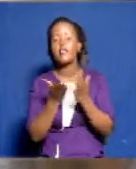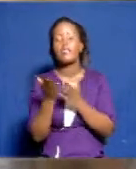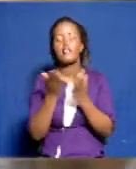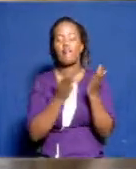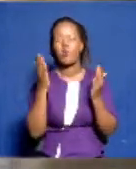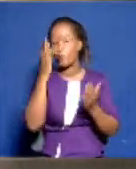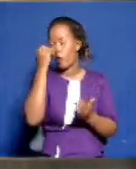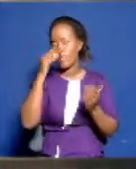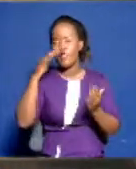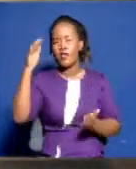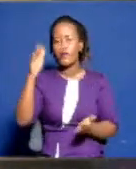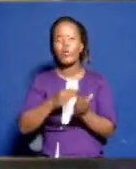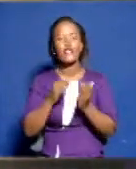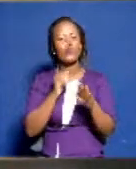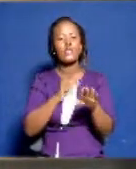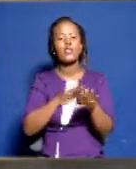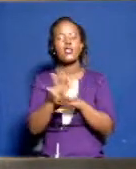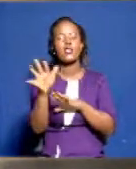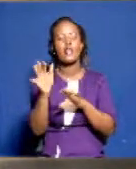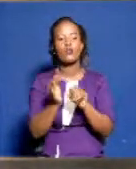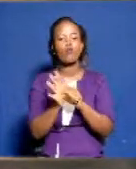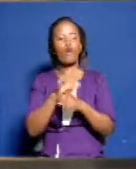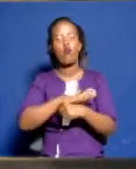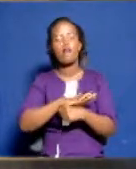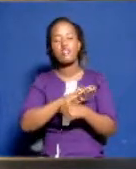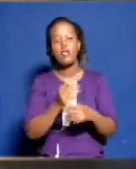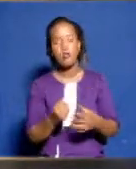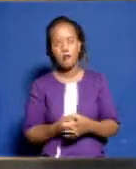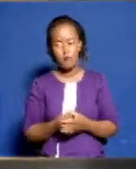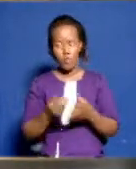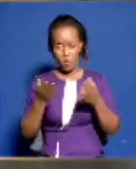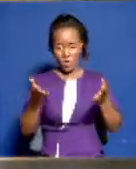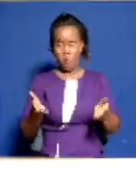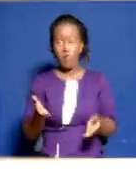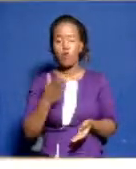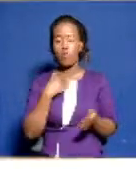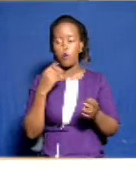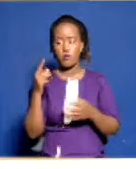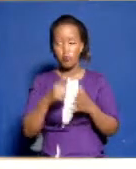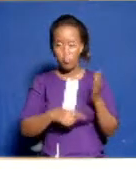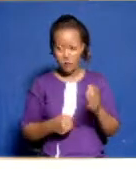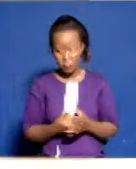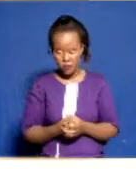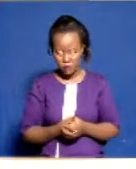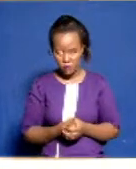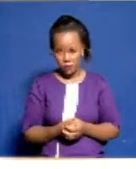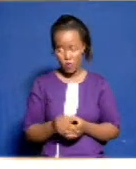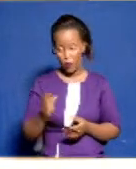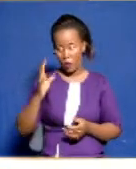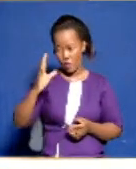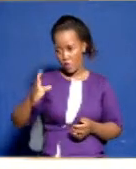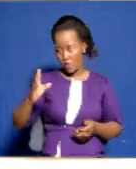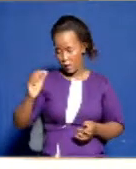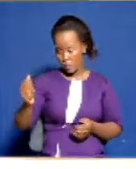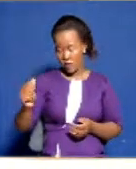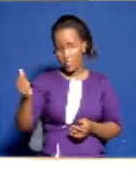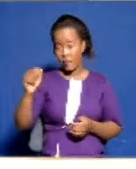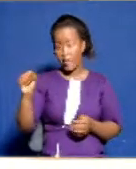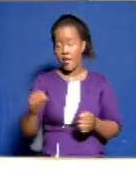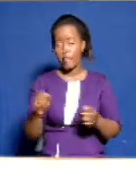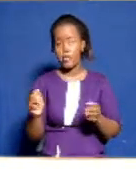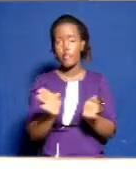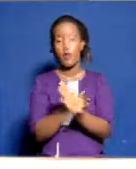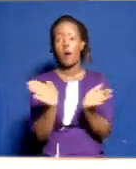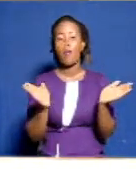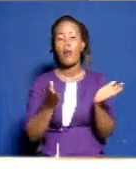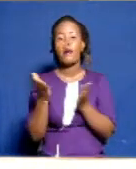reduce the spread of the deadly virus. I want to announce Chief Administrative Secretary, Public Service and